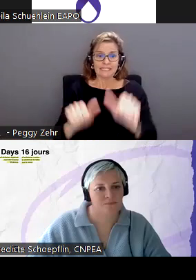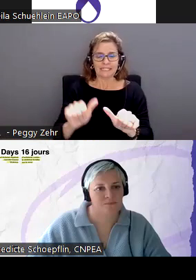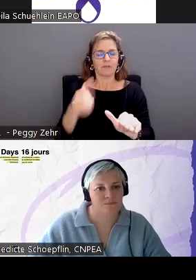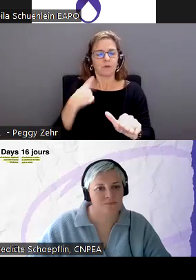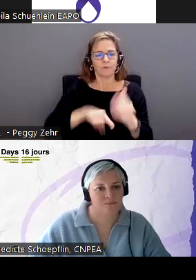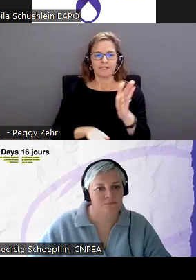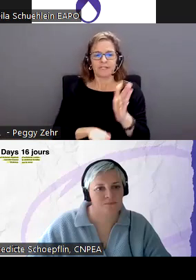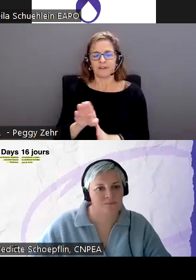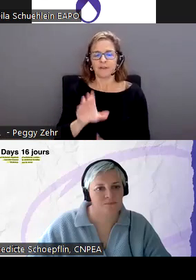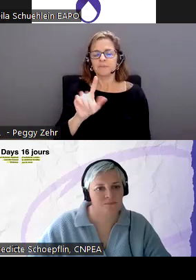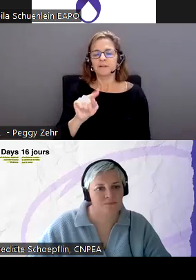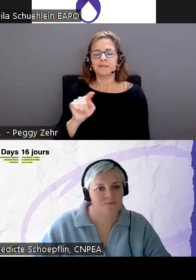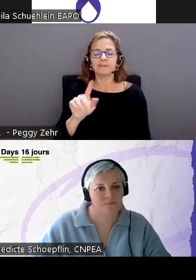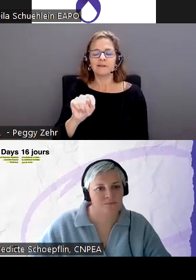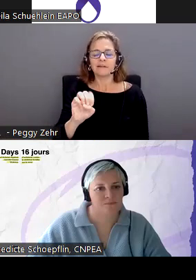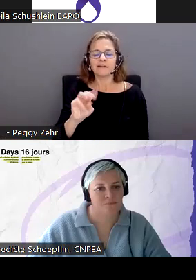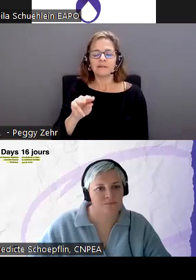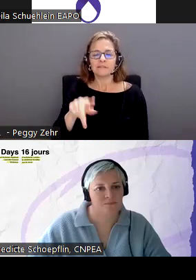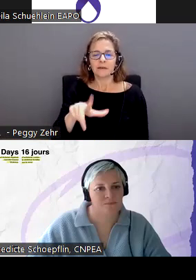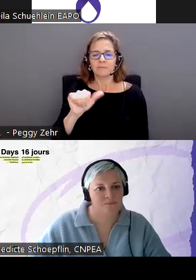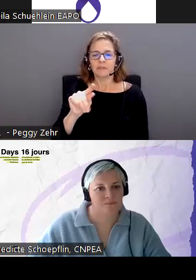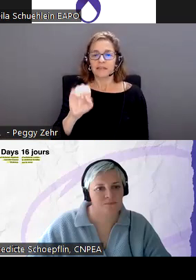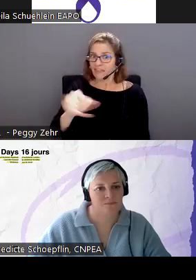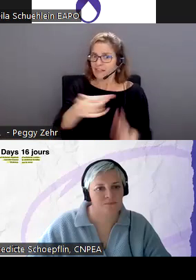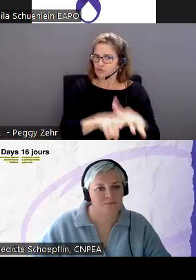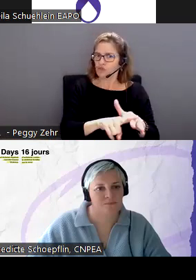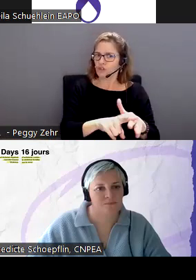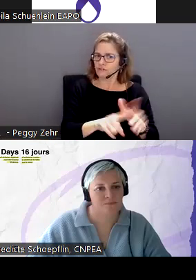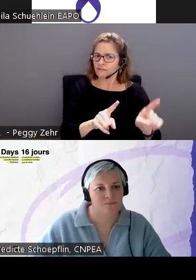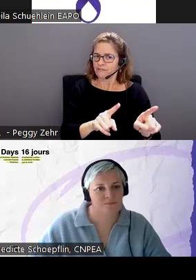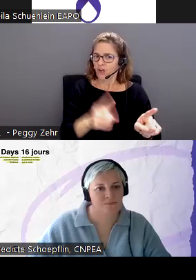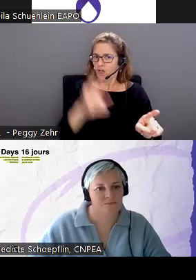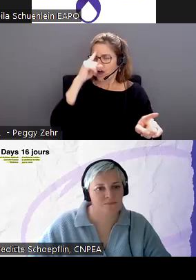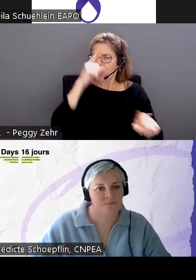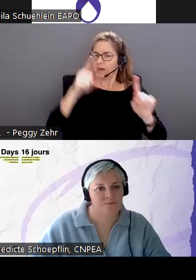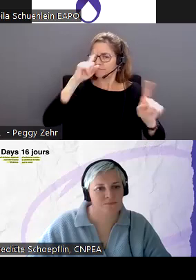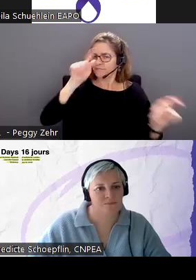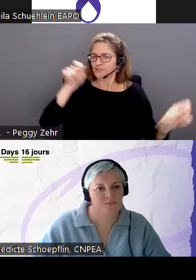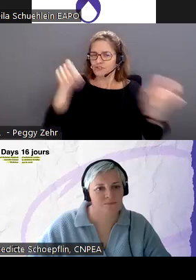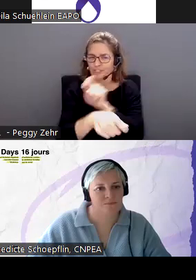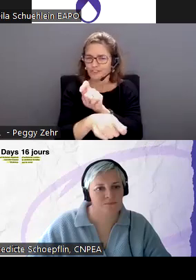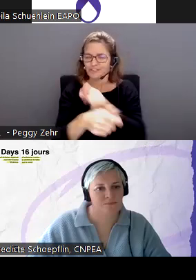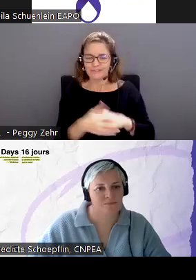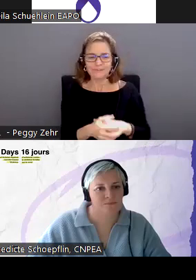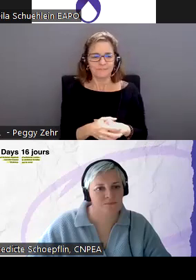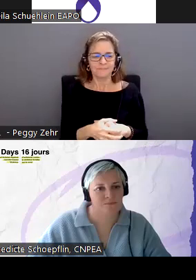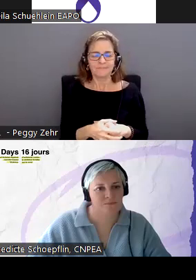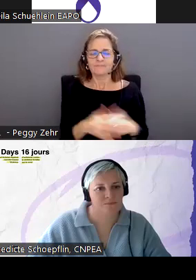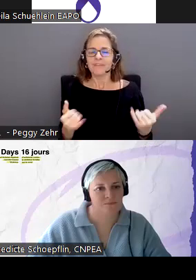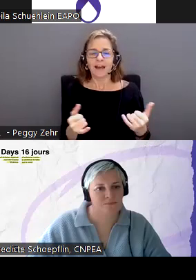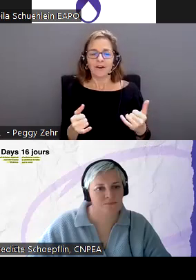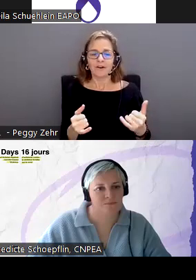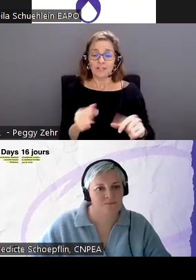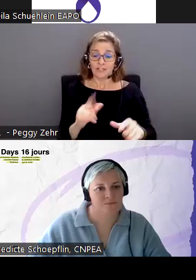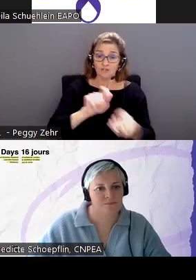why we've moved away from this in favor of the idea of reshaping the system in some way. So now we're talking